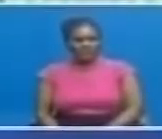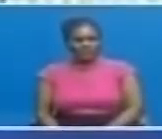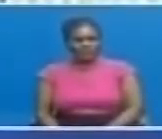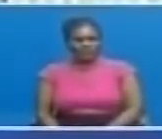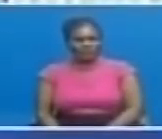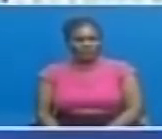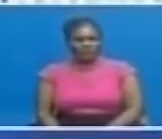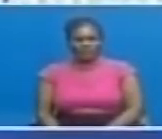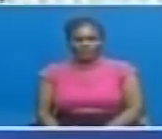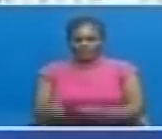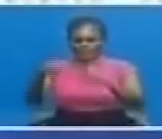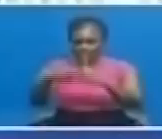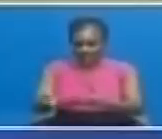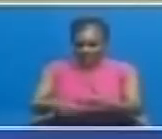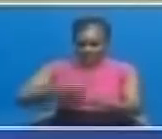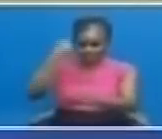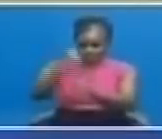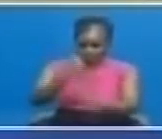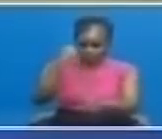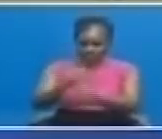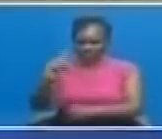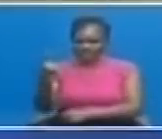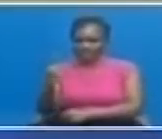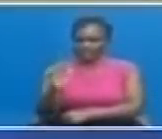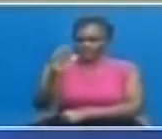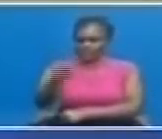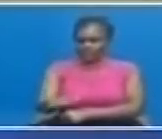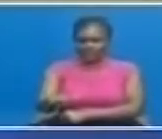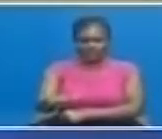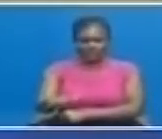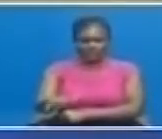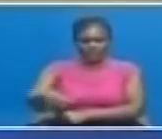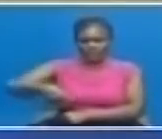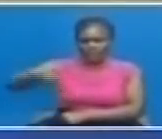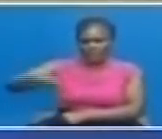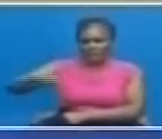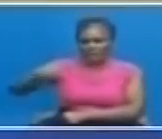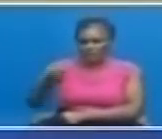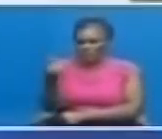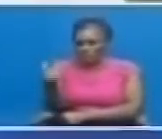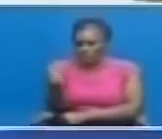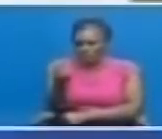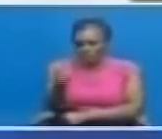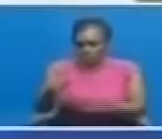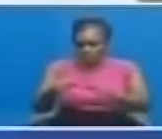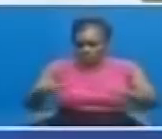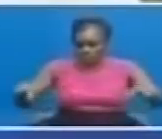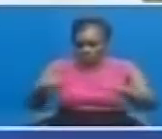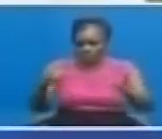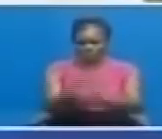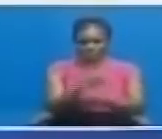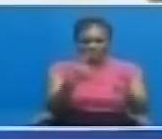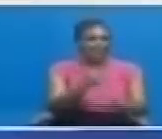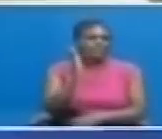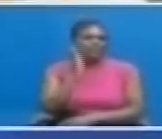the real task for the day begins. The first step: converting these bags into thin threads of different